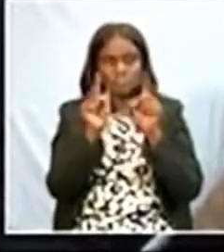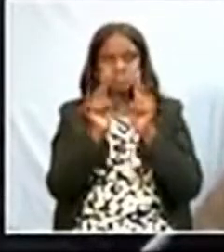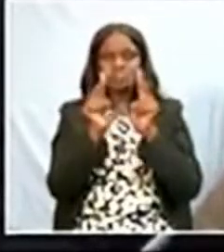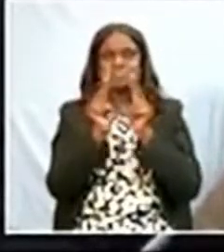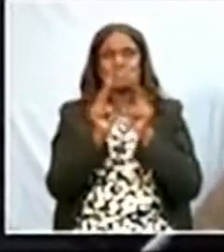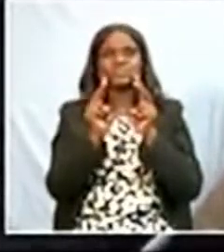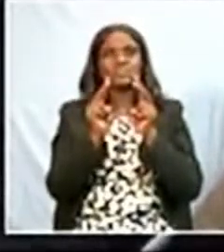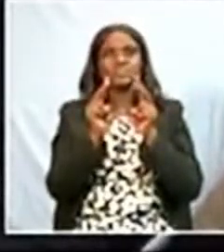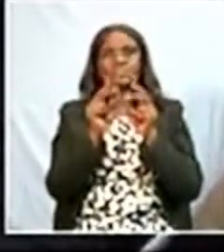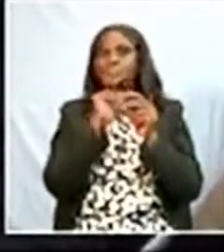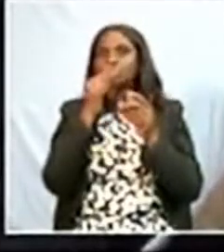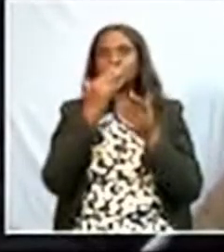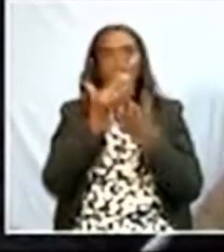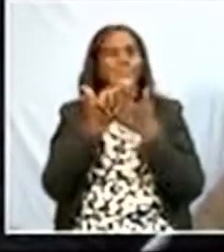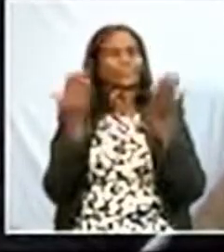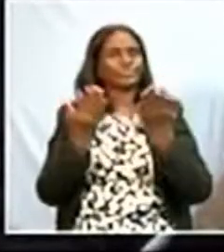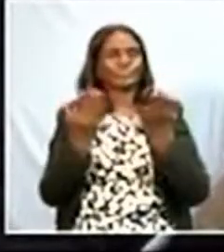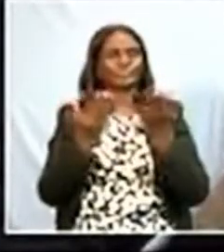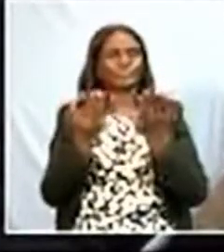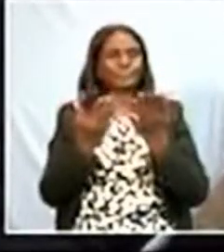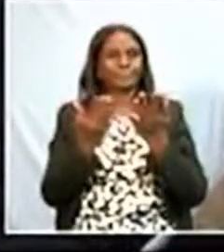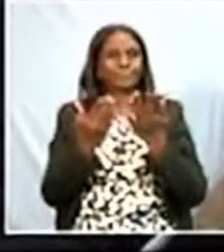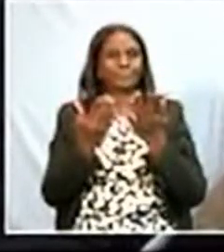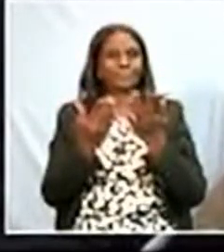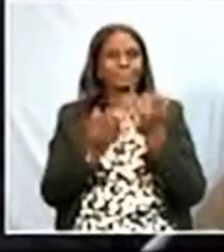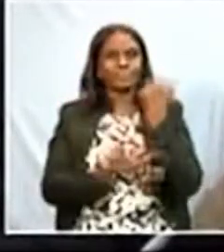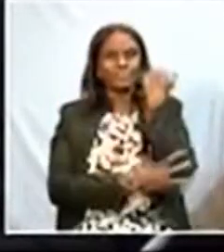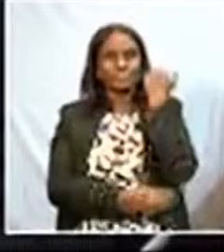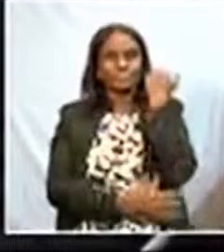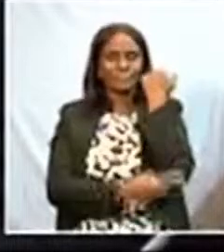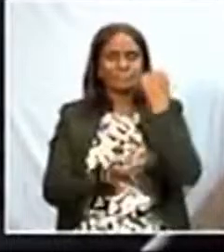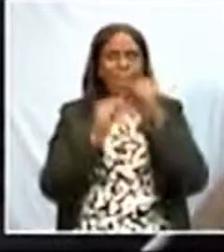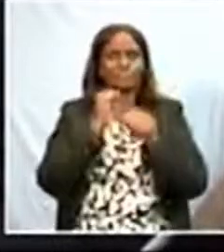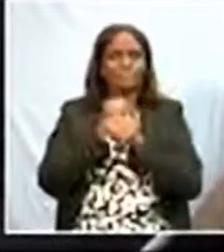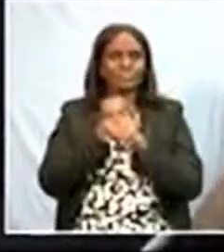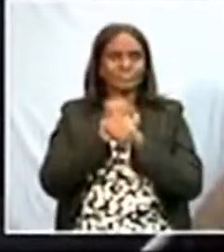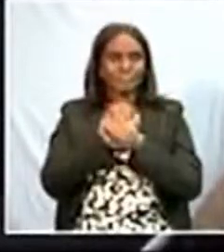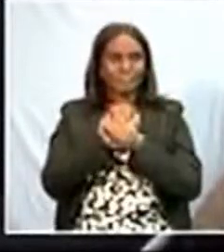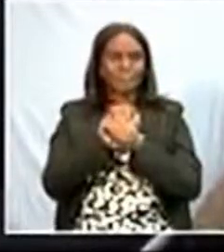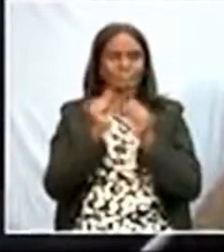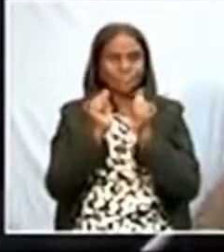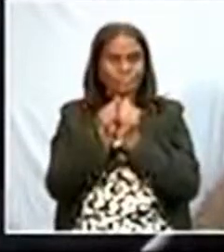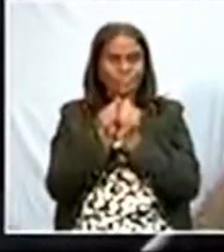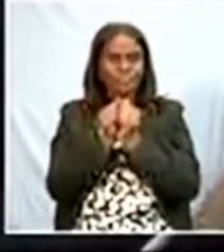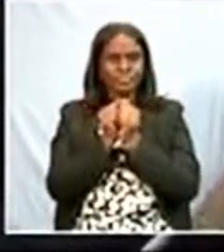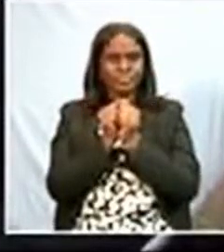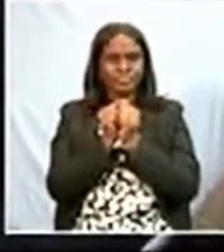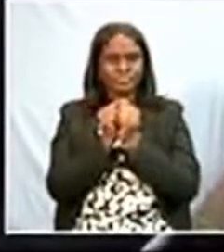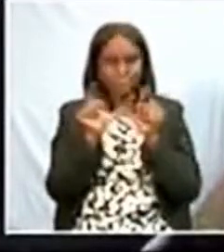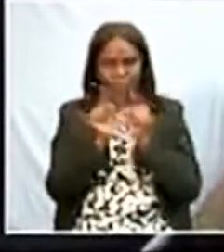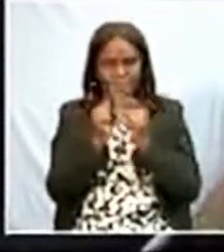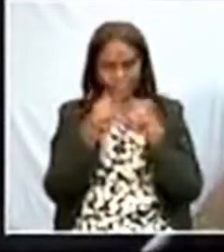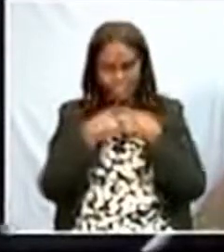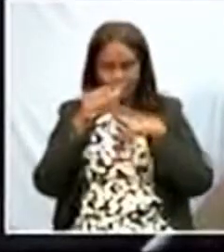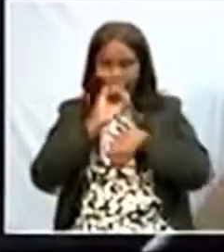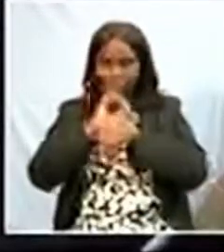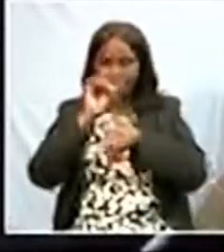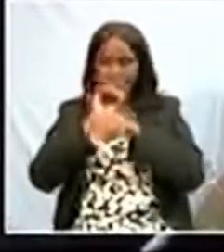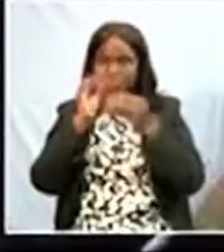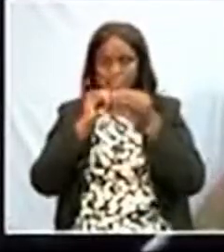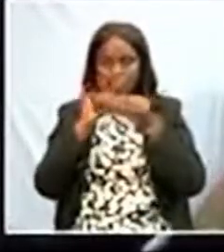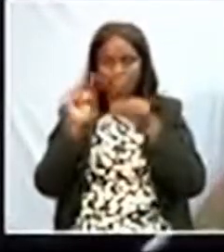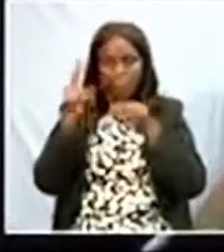very, very unsatisfactory. Poor workmanship, and he had an opportunity,